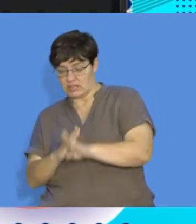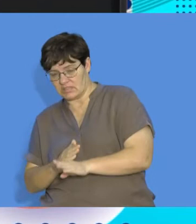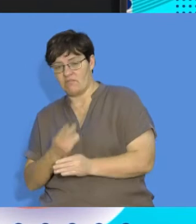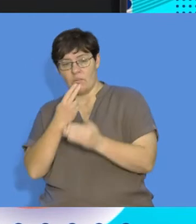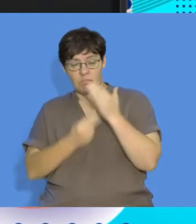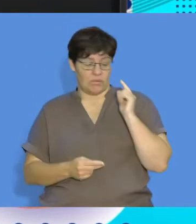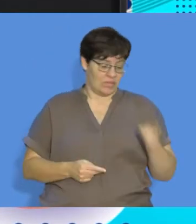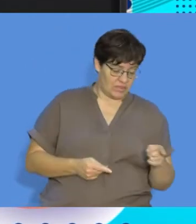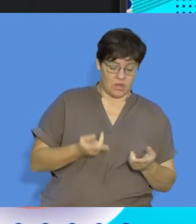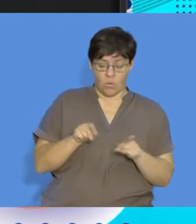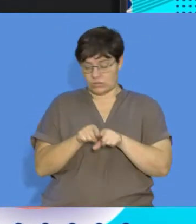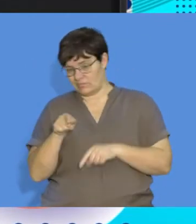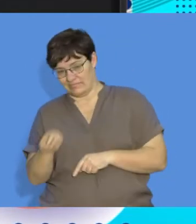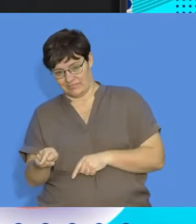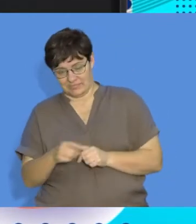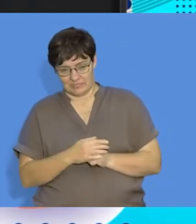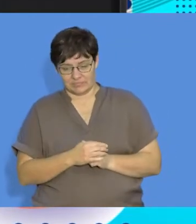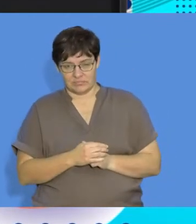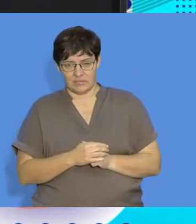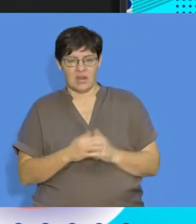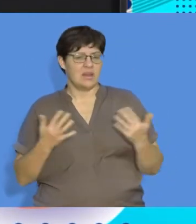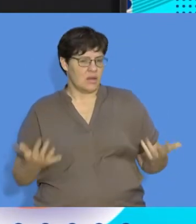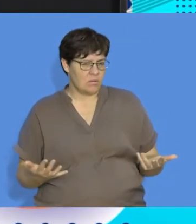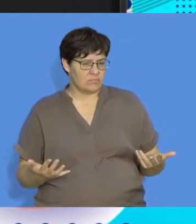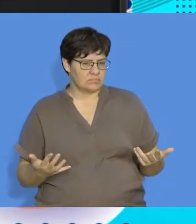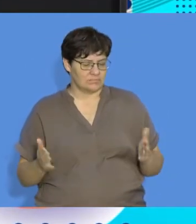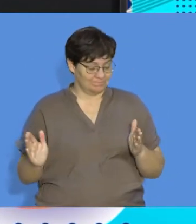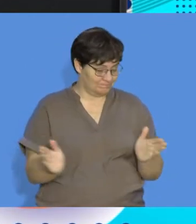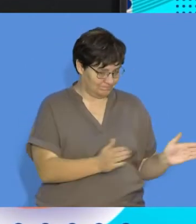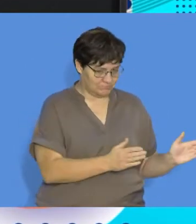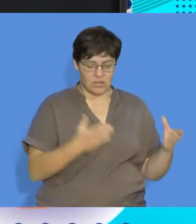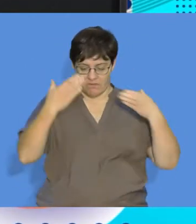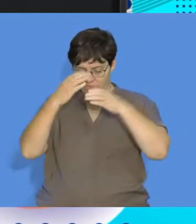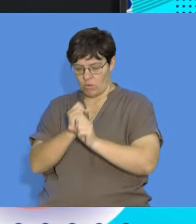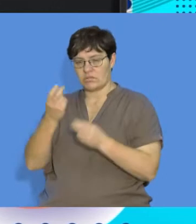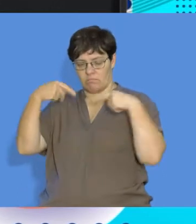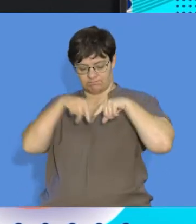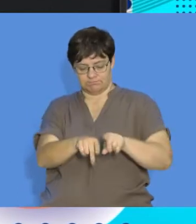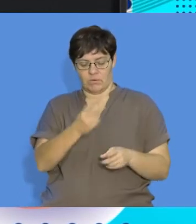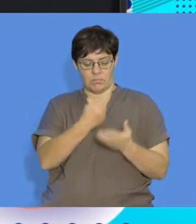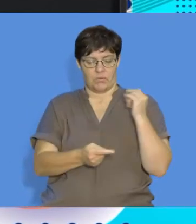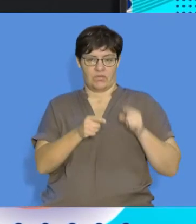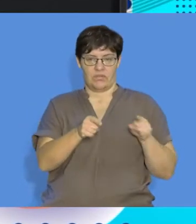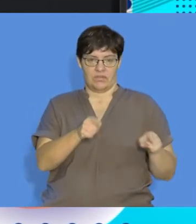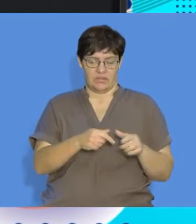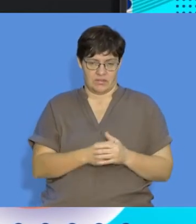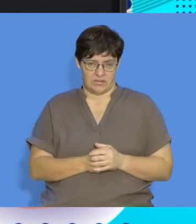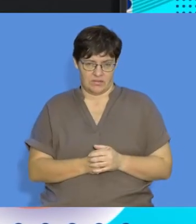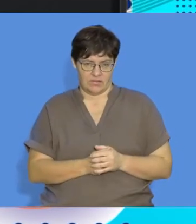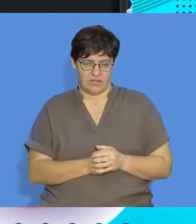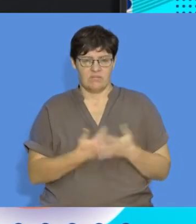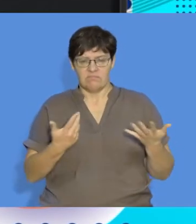both the series and parallel circuit. Now let's turn our attention to a combination of the two and look at some of the,